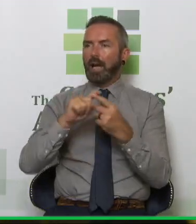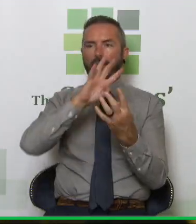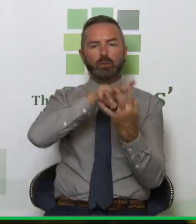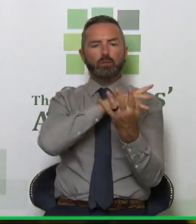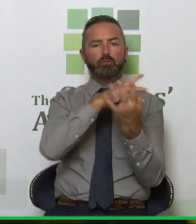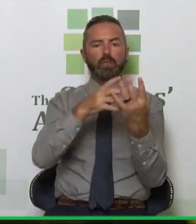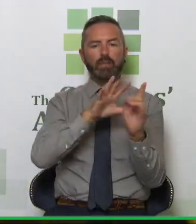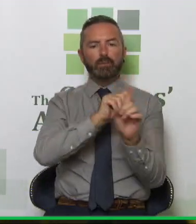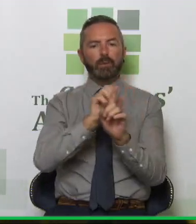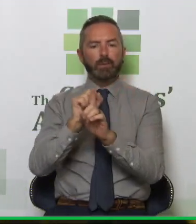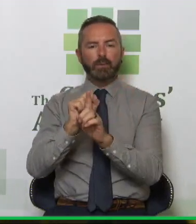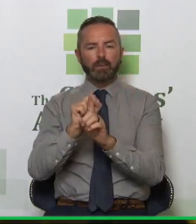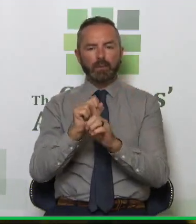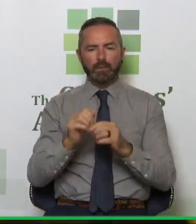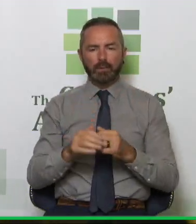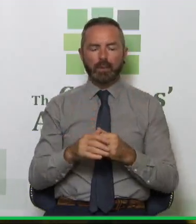brief